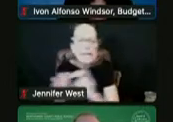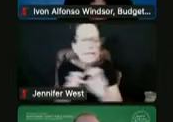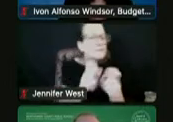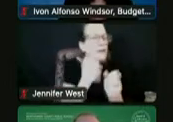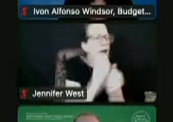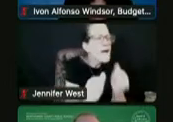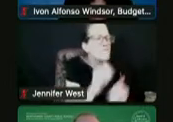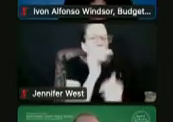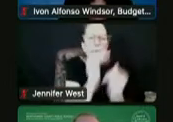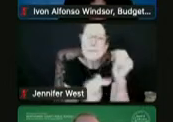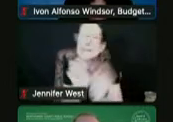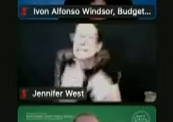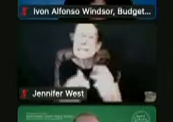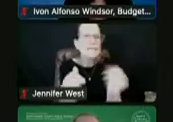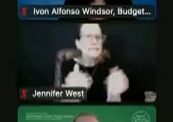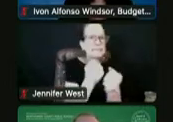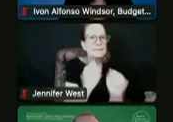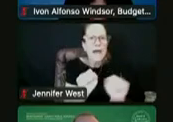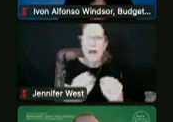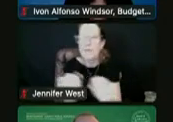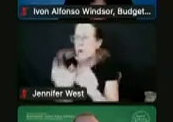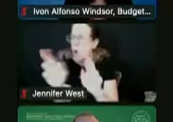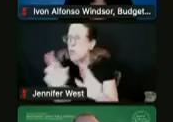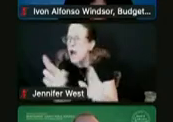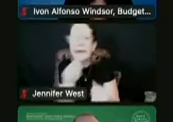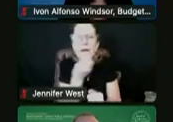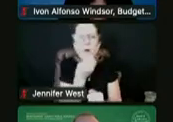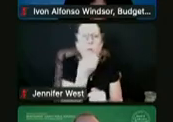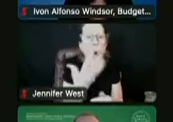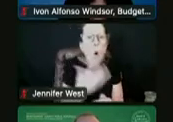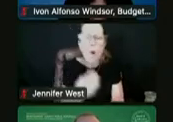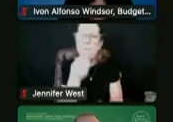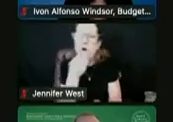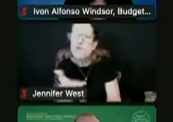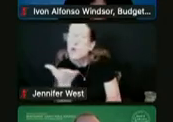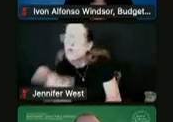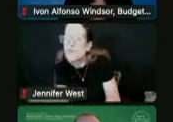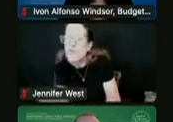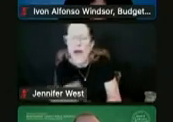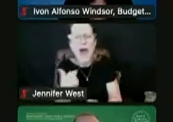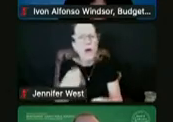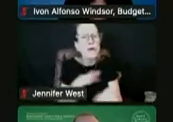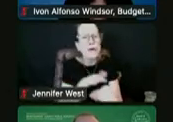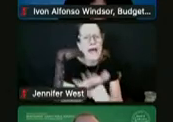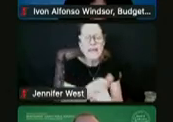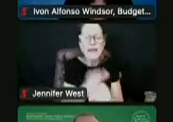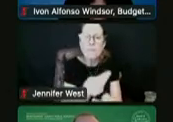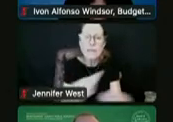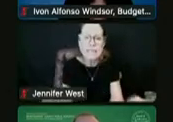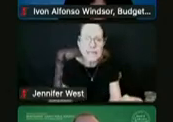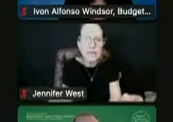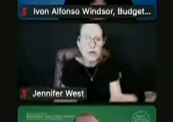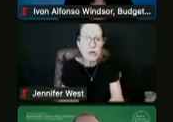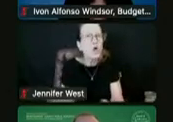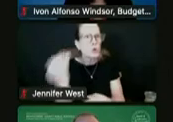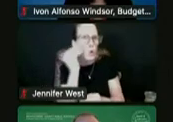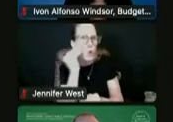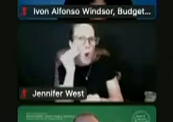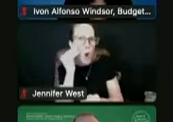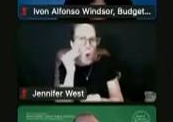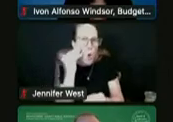readiness. And of course, every time we have a power outage like that, we are really impacted in all of our buildings by heat, water flow, and all of those